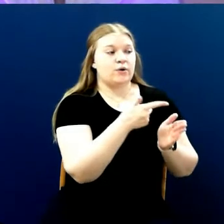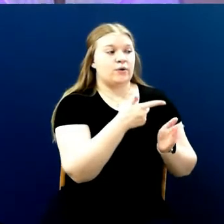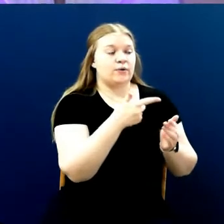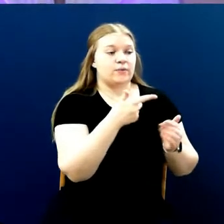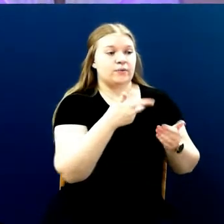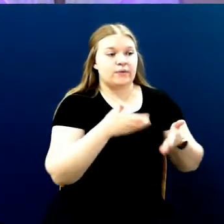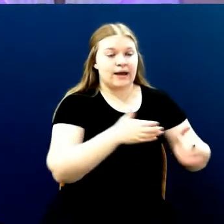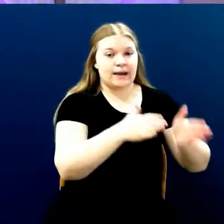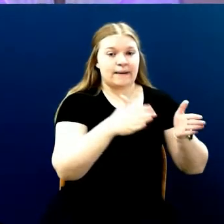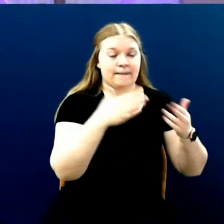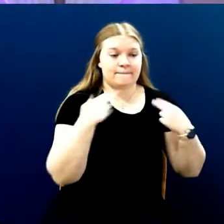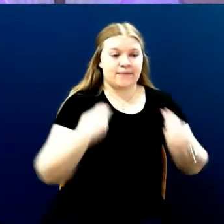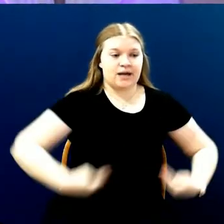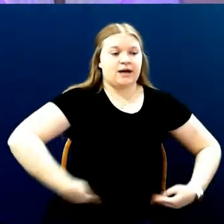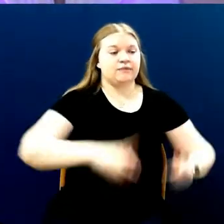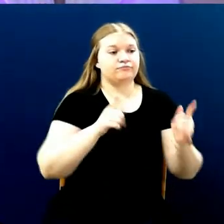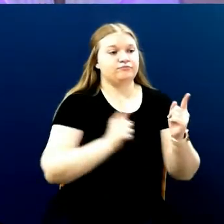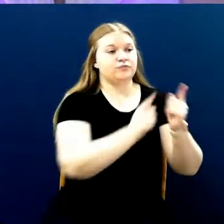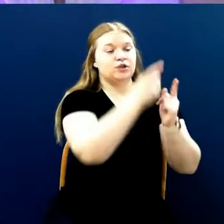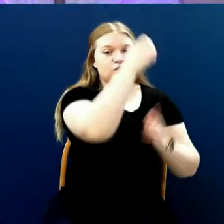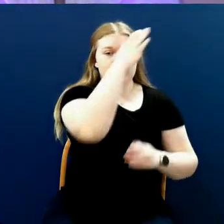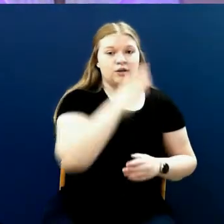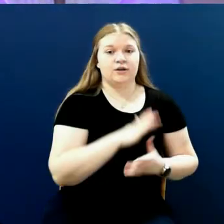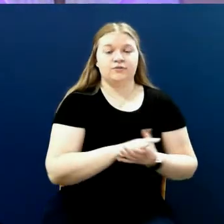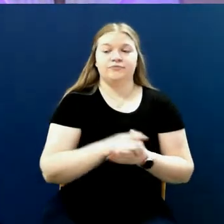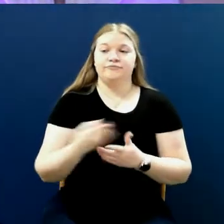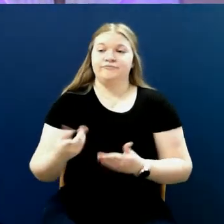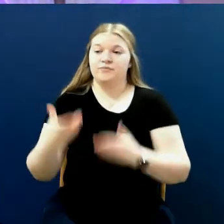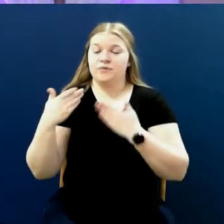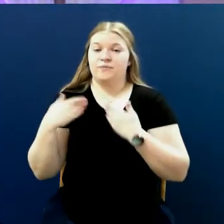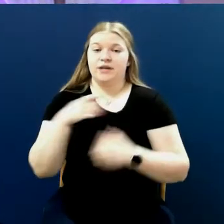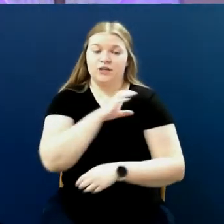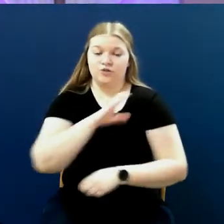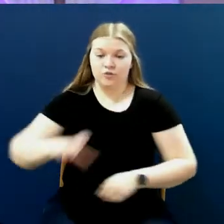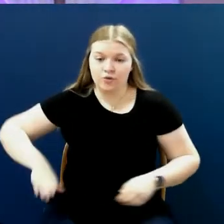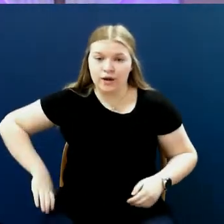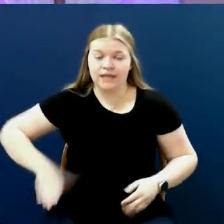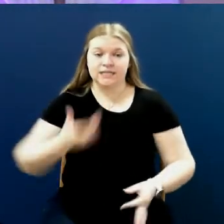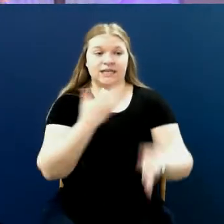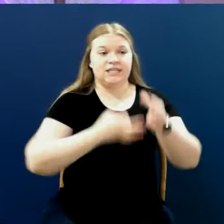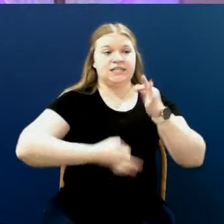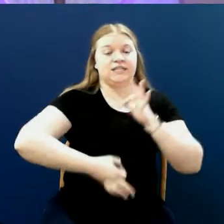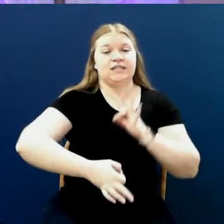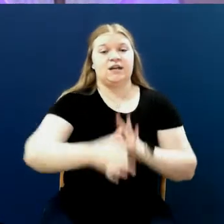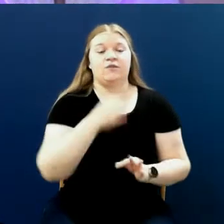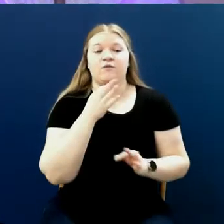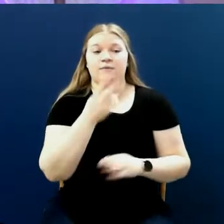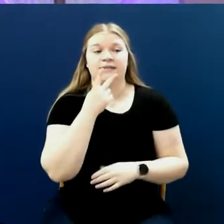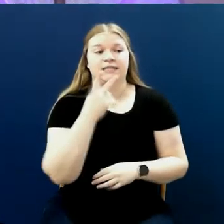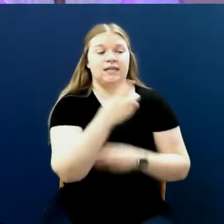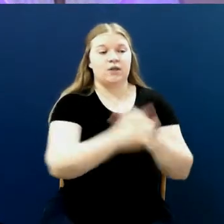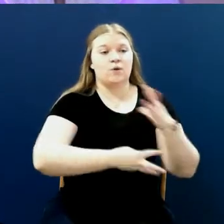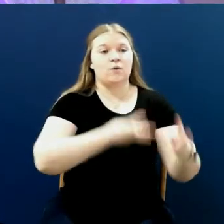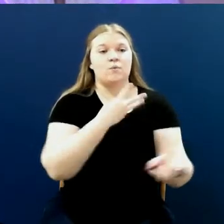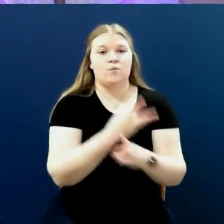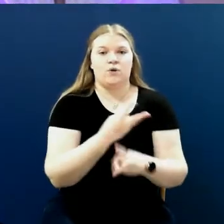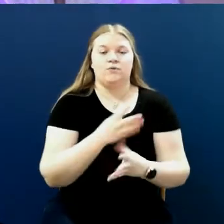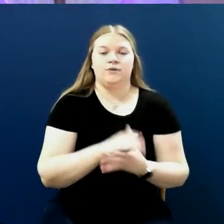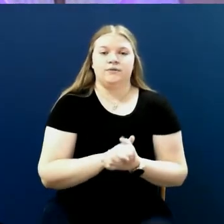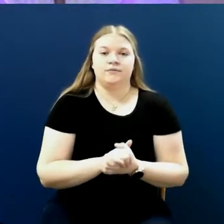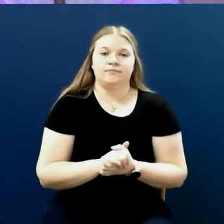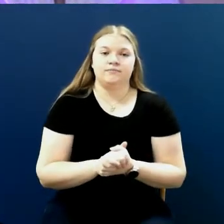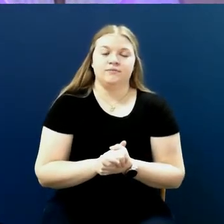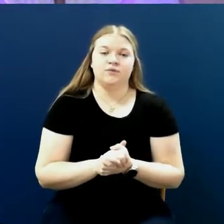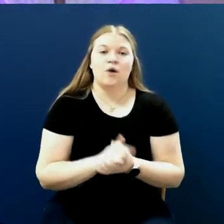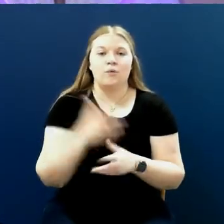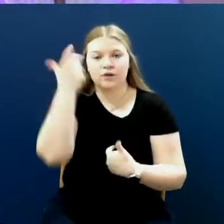called to put on Christ or embrace Christ instead of what we see in the world all around us. So